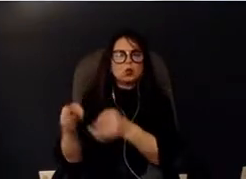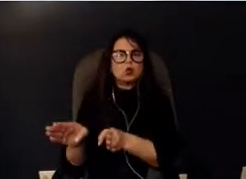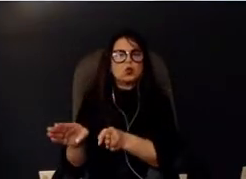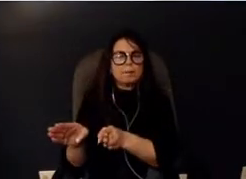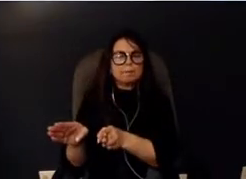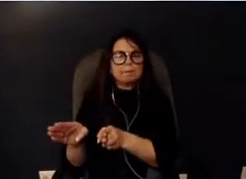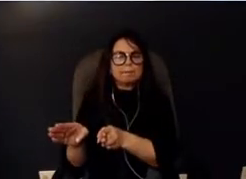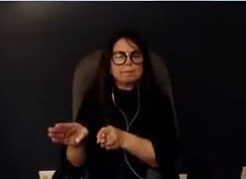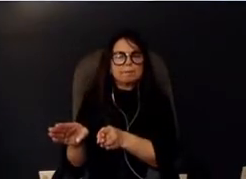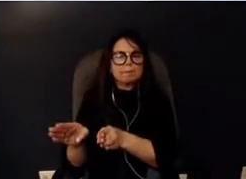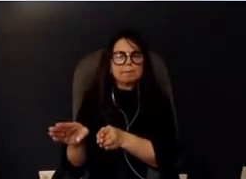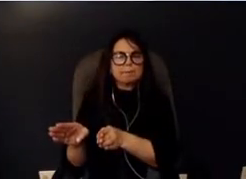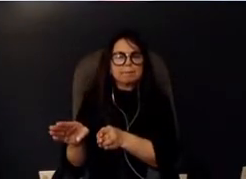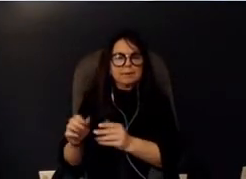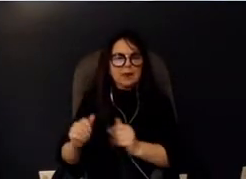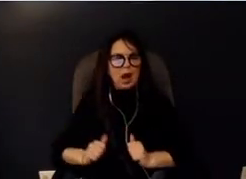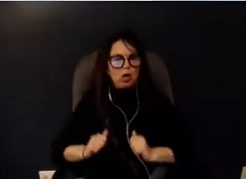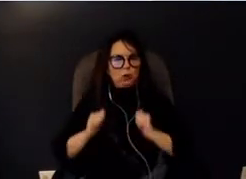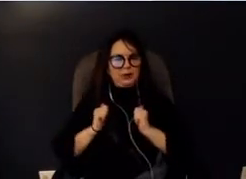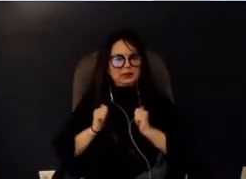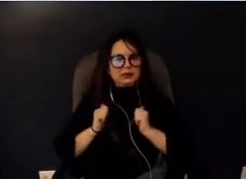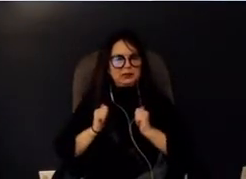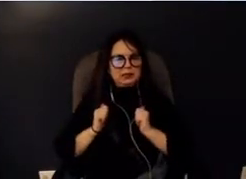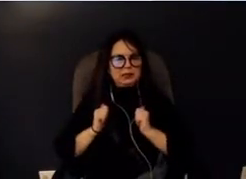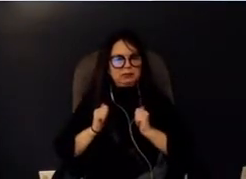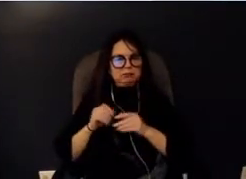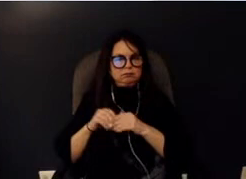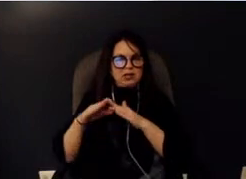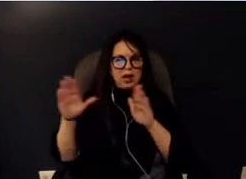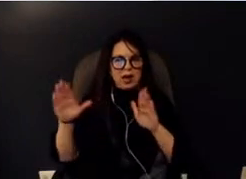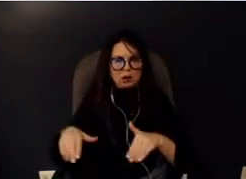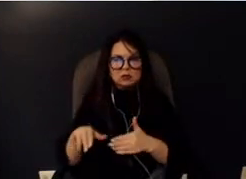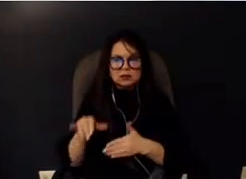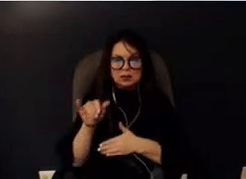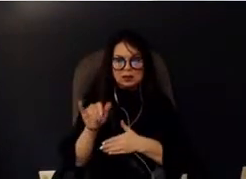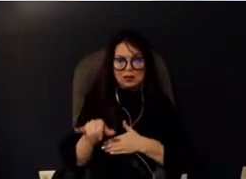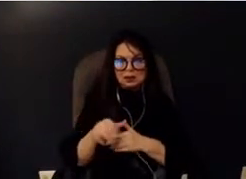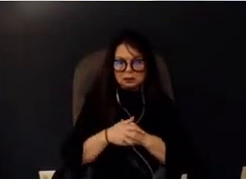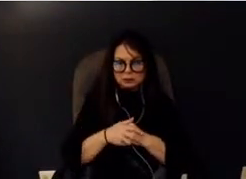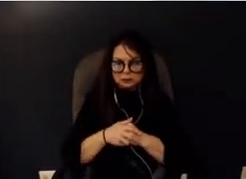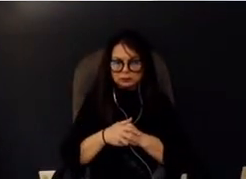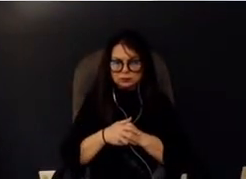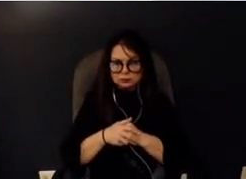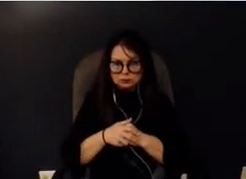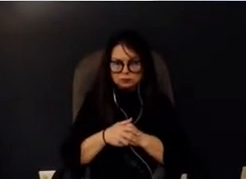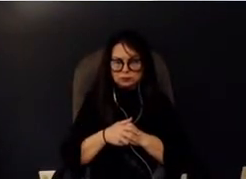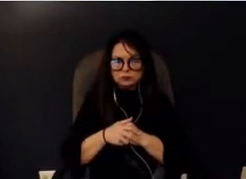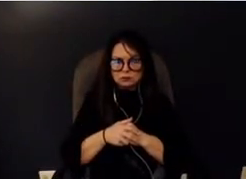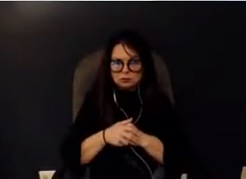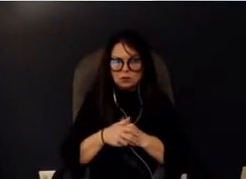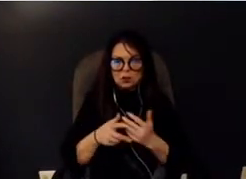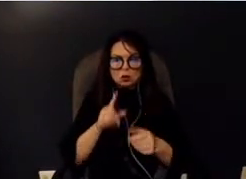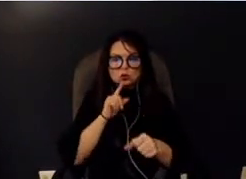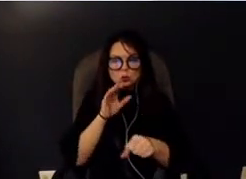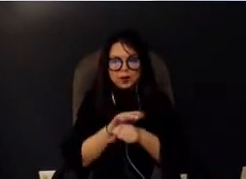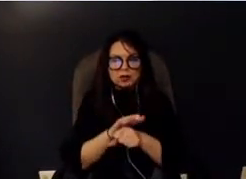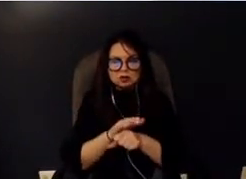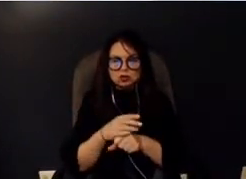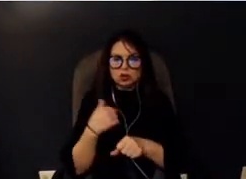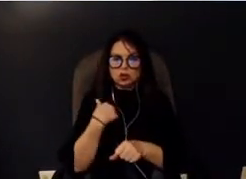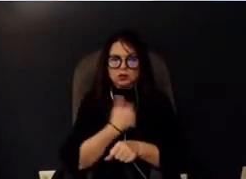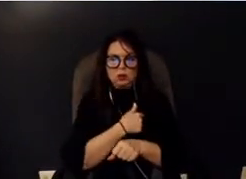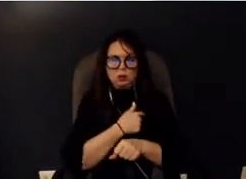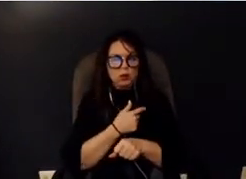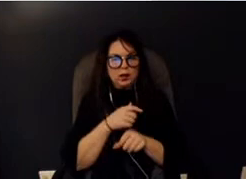another area where we need to be spending a significant amount of time to make sure that we can partner with our nonprofit organizations